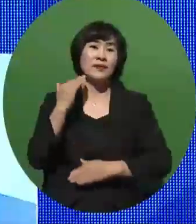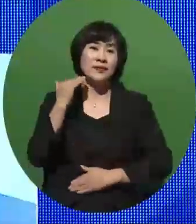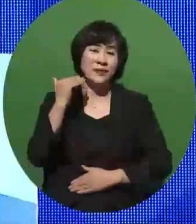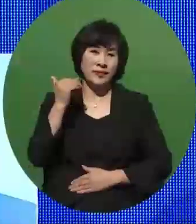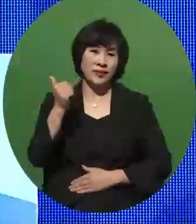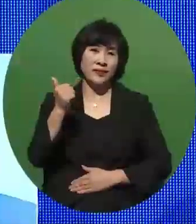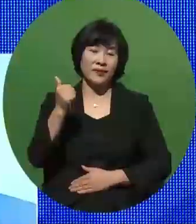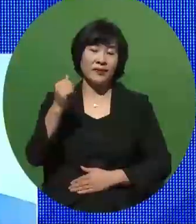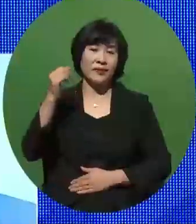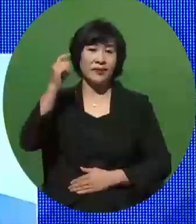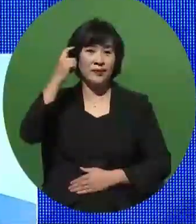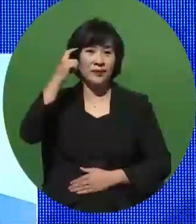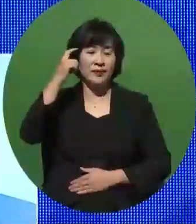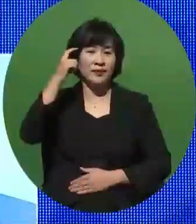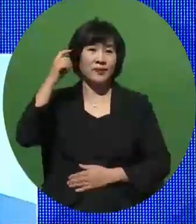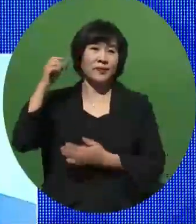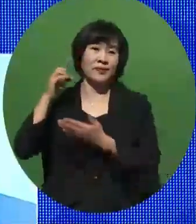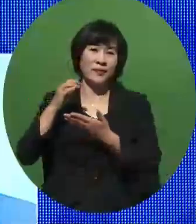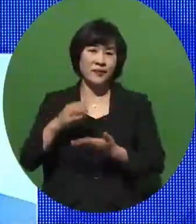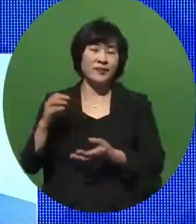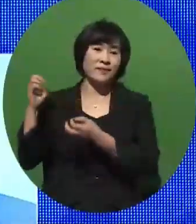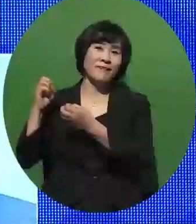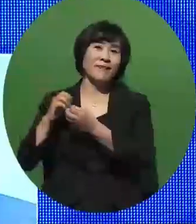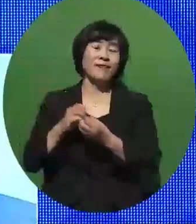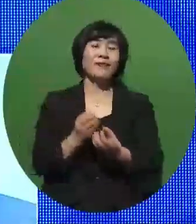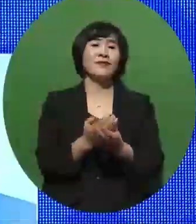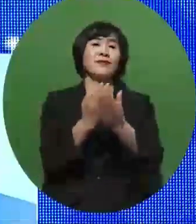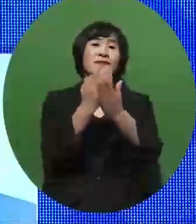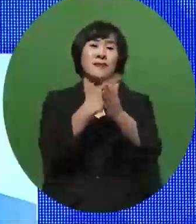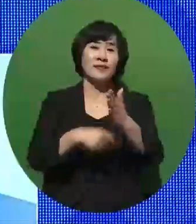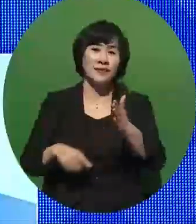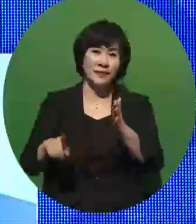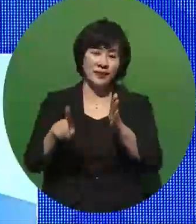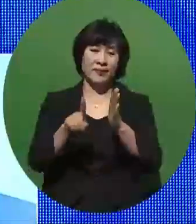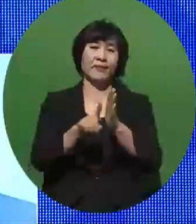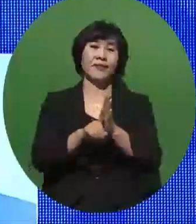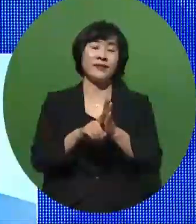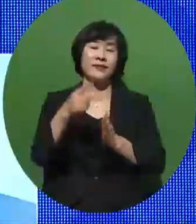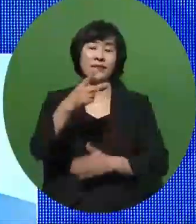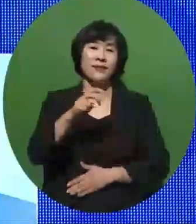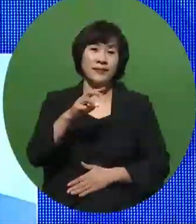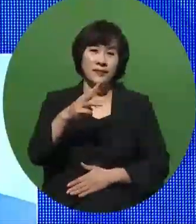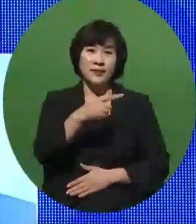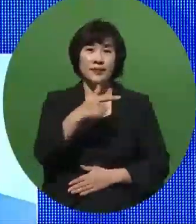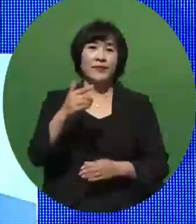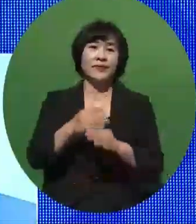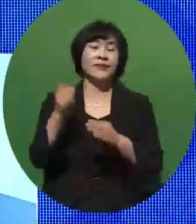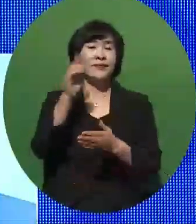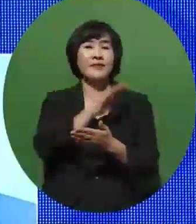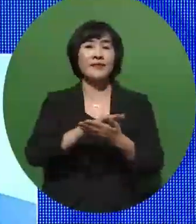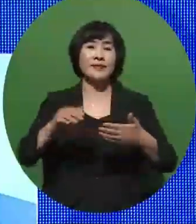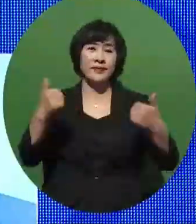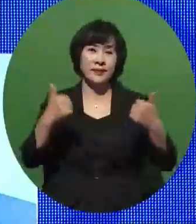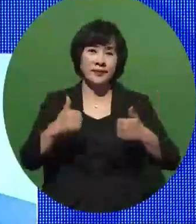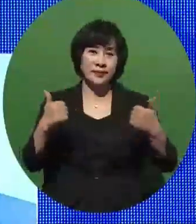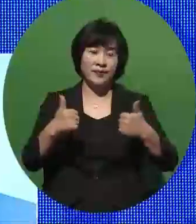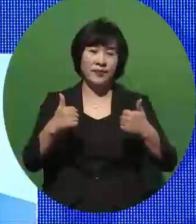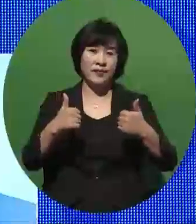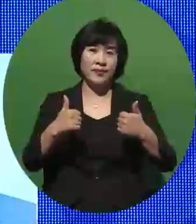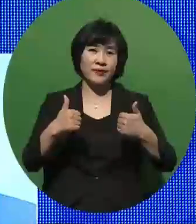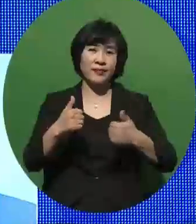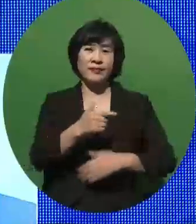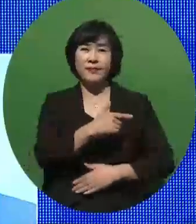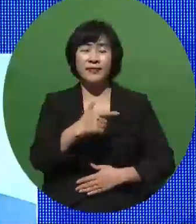significance that Kim Dae-jung Peace Forum 2023 is being held to carry forward the spirit and the legacy of the